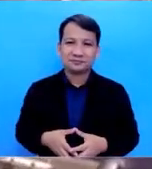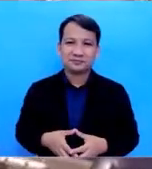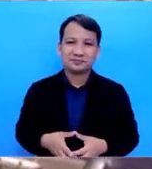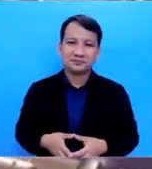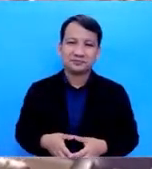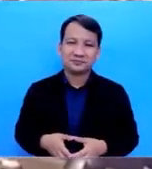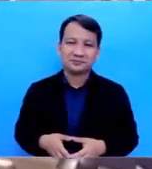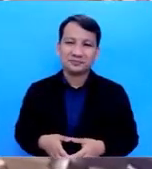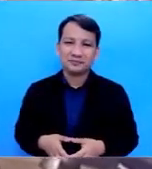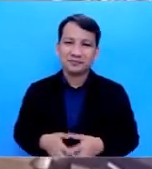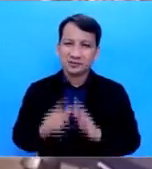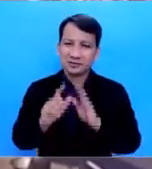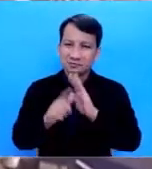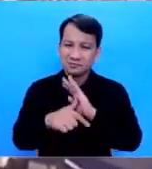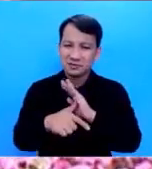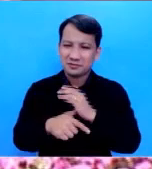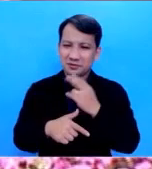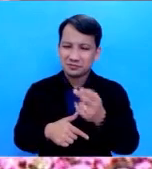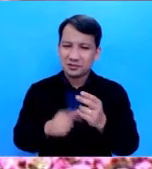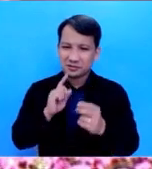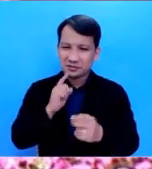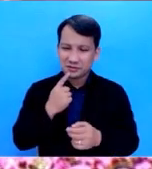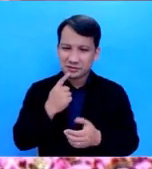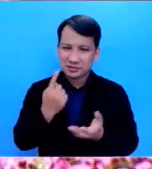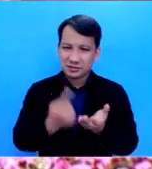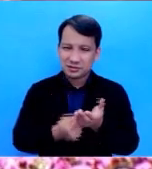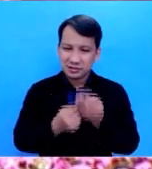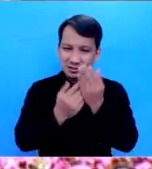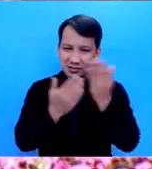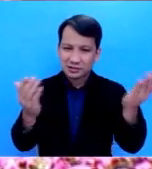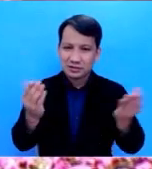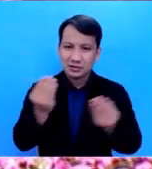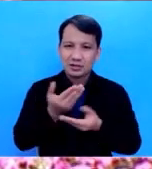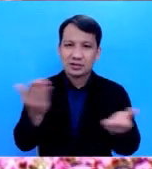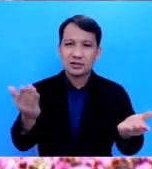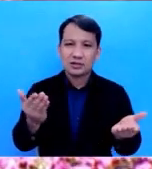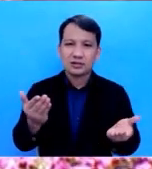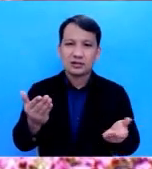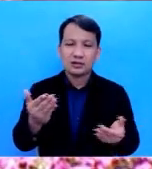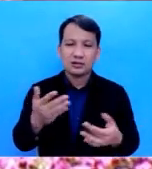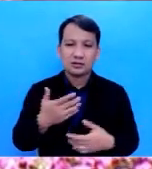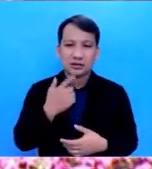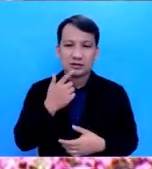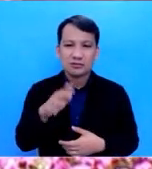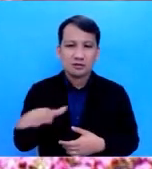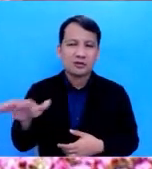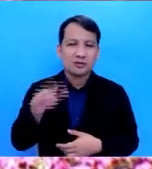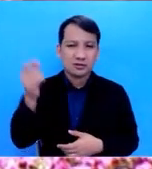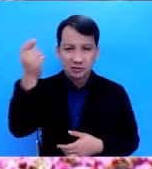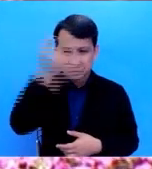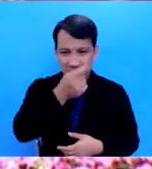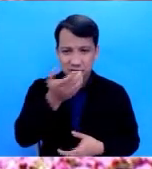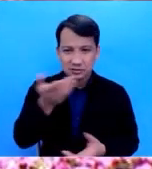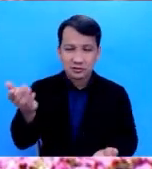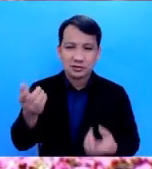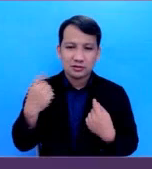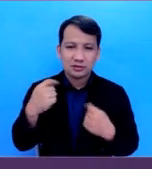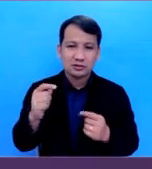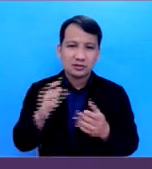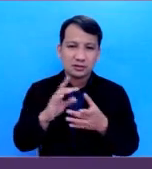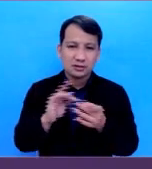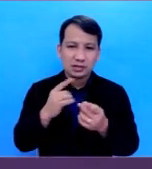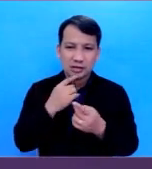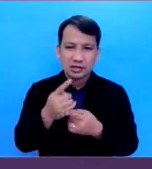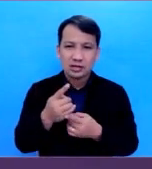Pero maya-maya, seryoso na ang usapan at nagbigay siya ng life hacks sa graduates. I'm trying to tell you